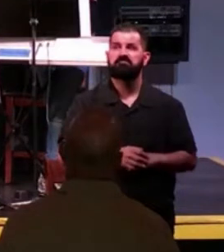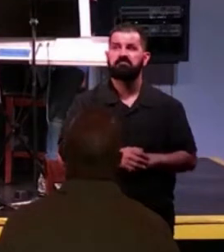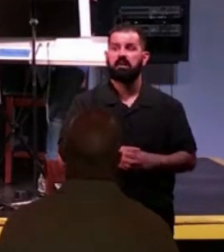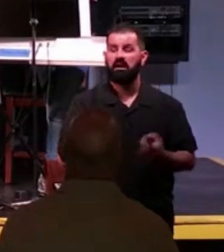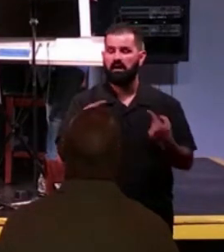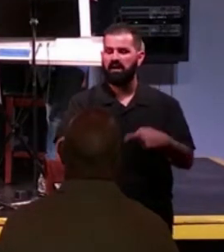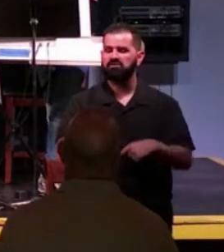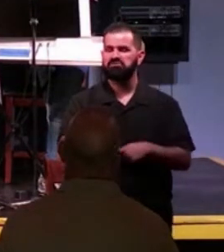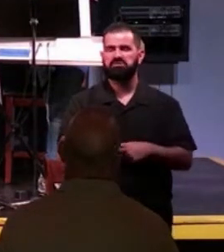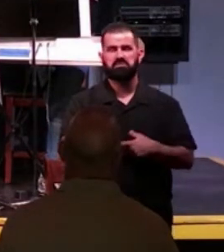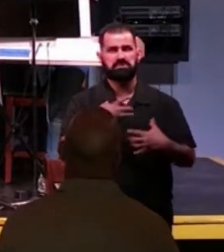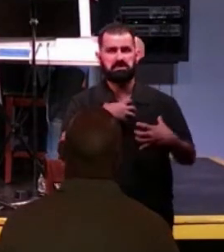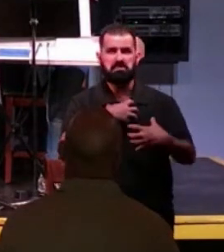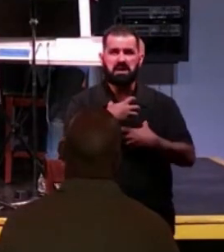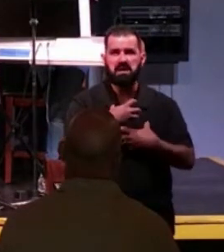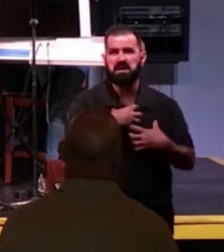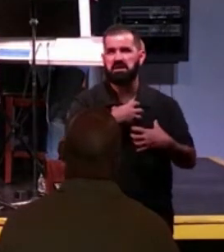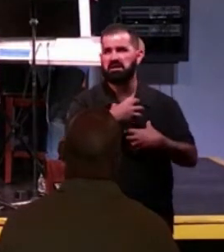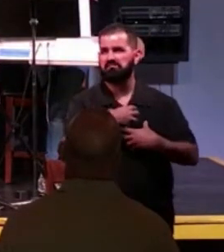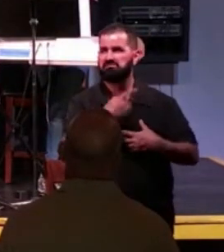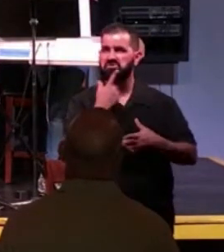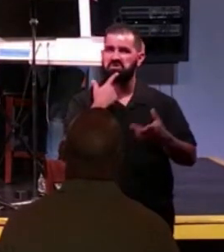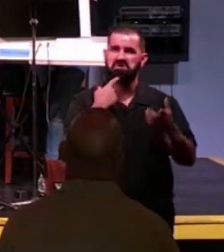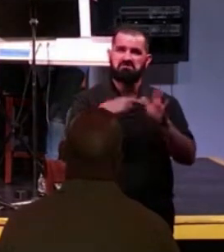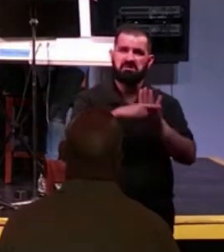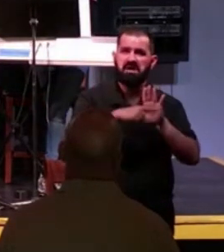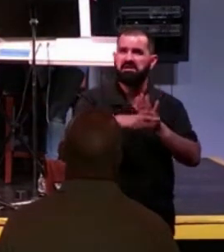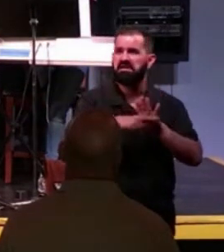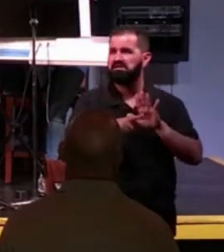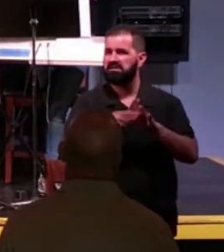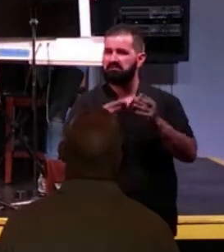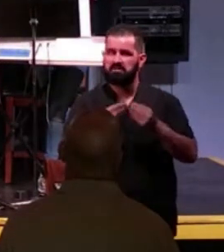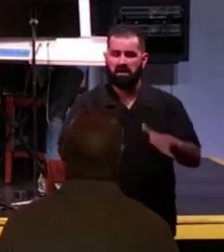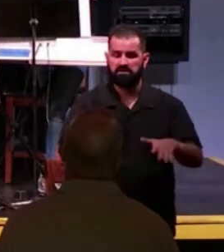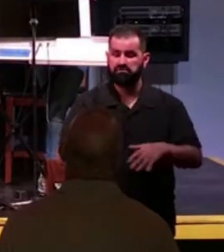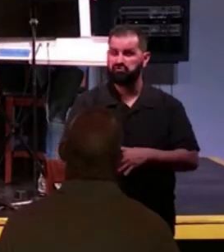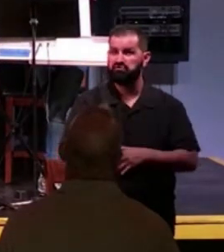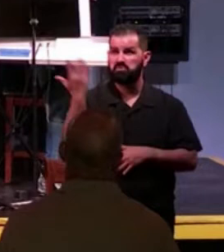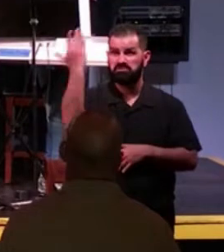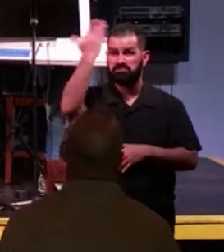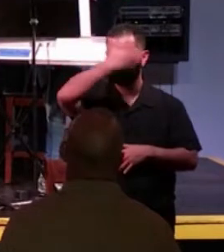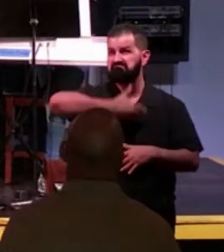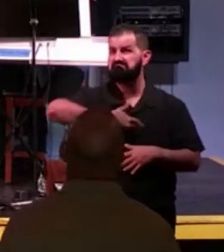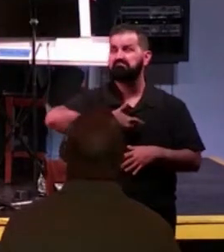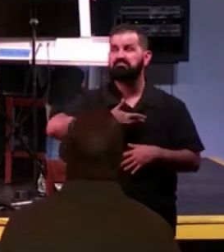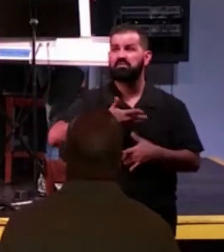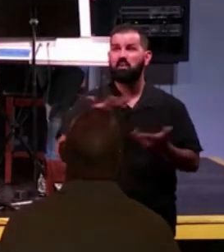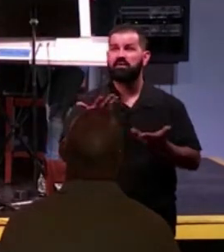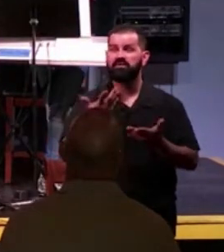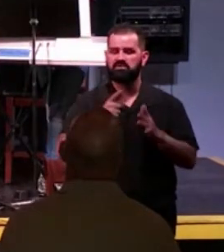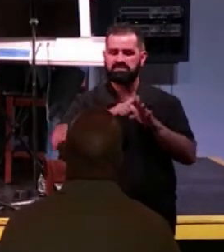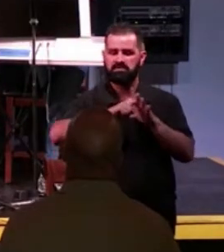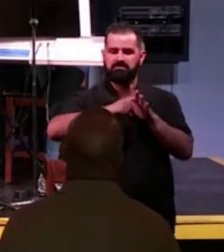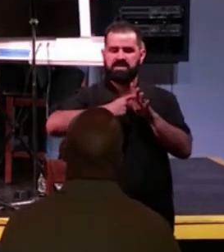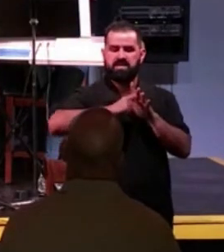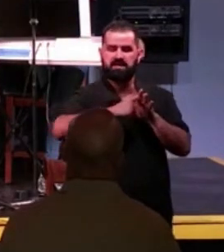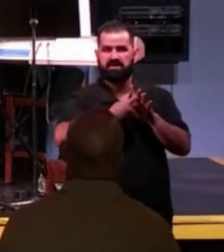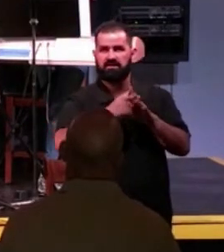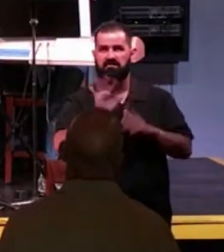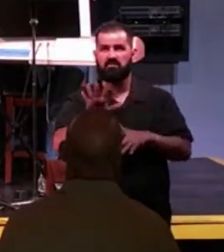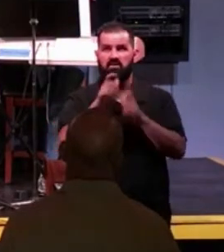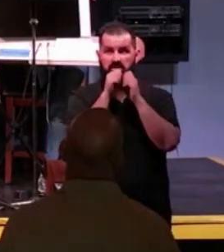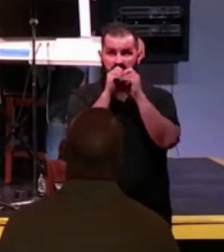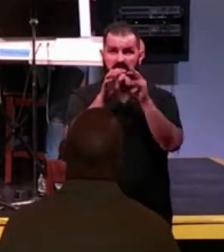As she's complaining about life, she didn't even realize, Lord, that it was the beginning of the